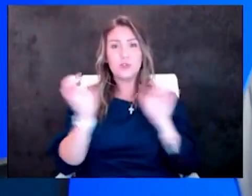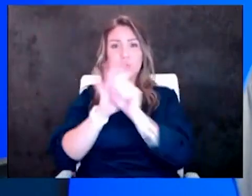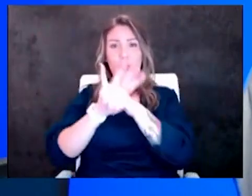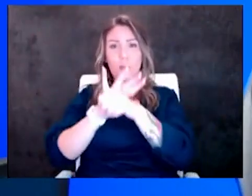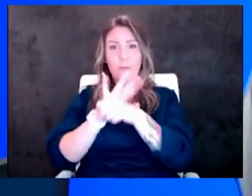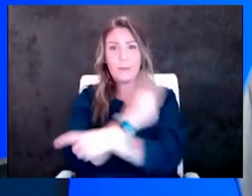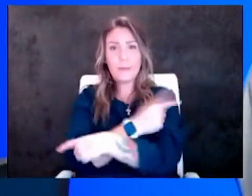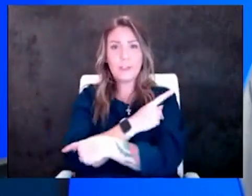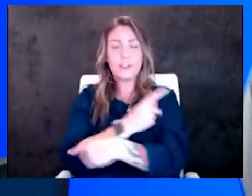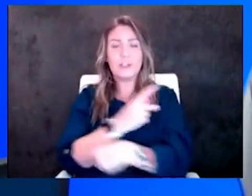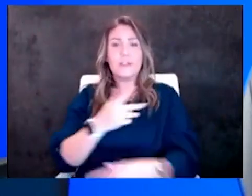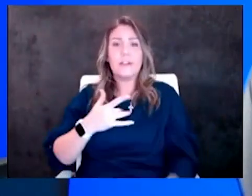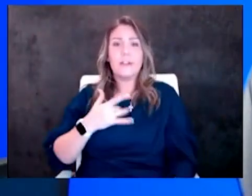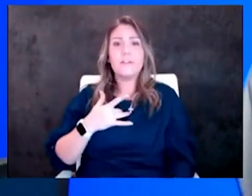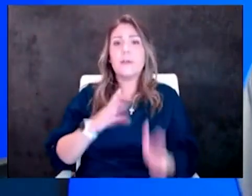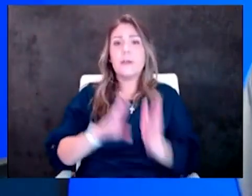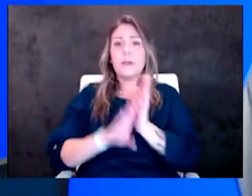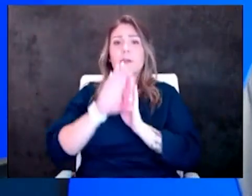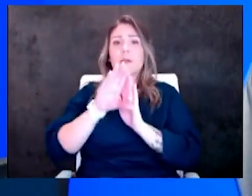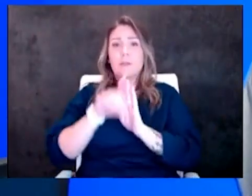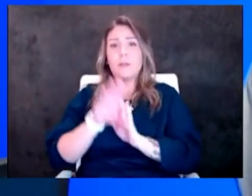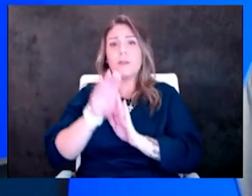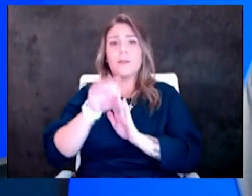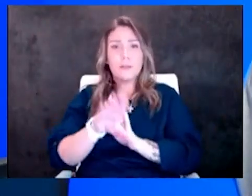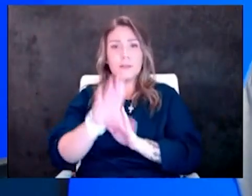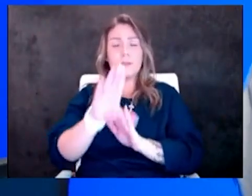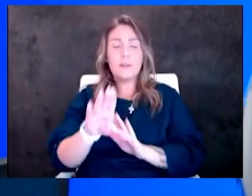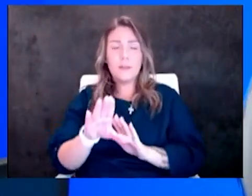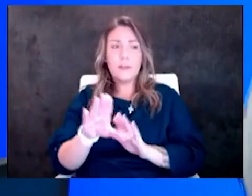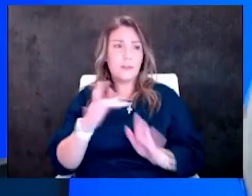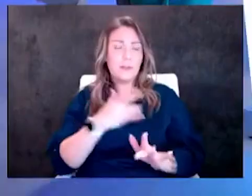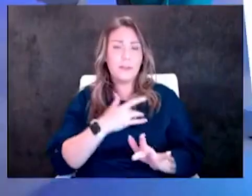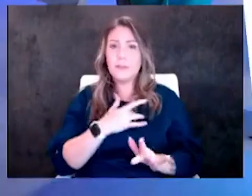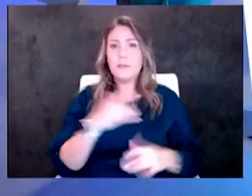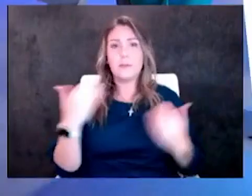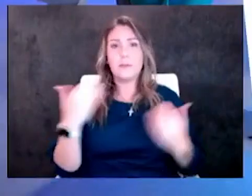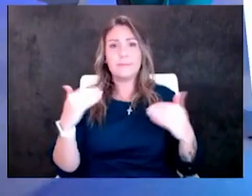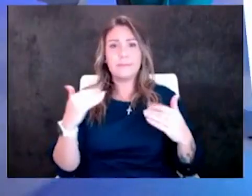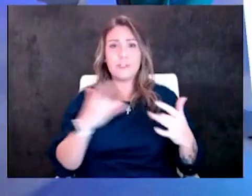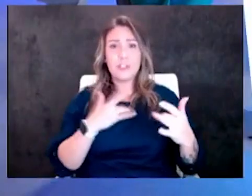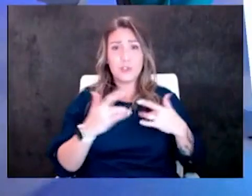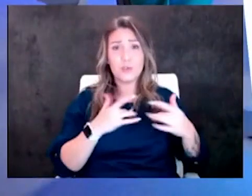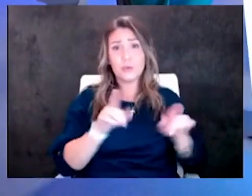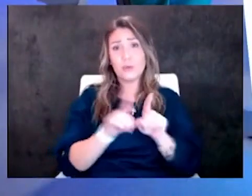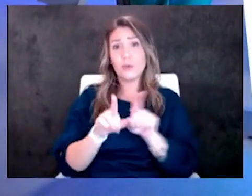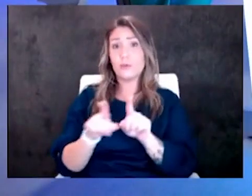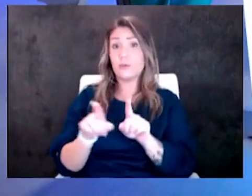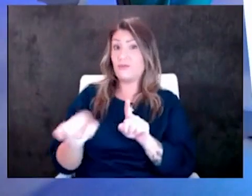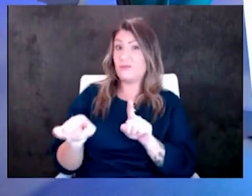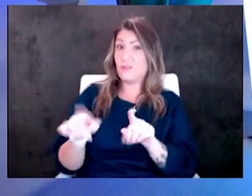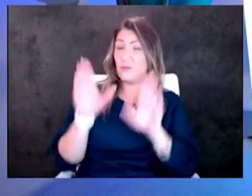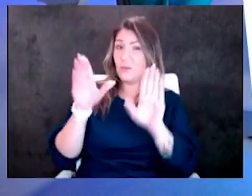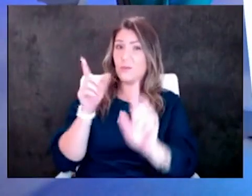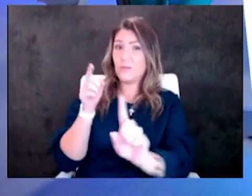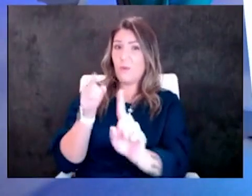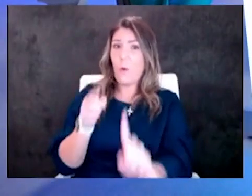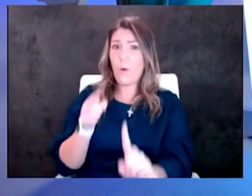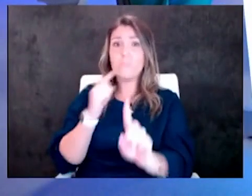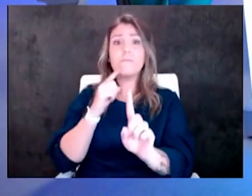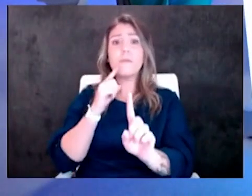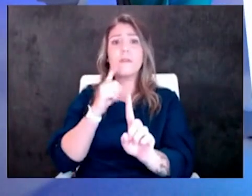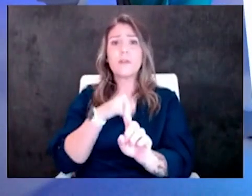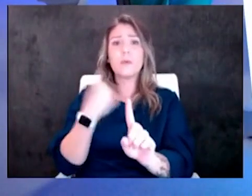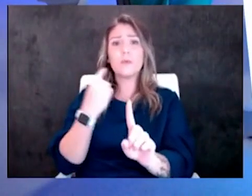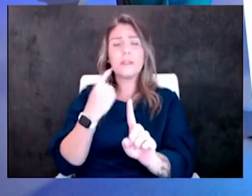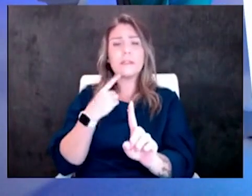ebb and flow, and it's dramatic and concerning. Yeah, and I think you've also raised a great point about the risk of stroke in patients,